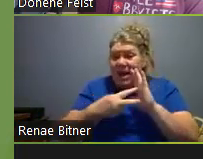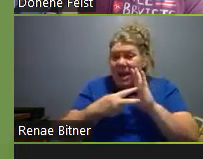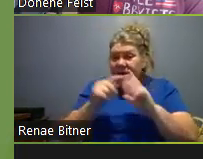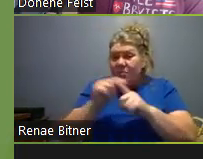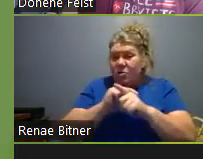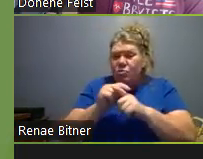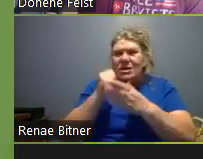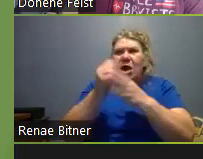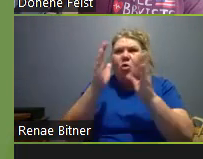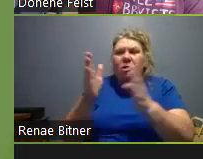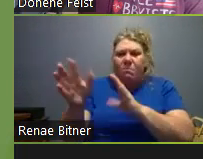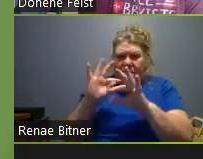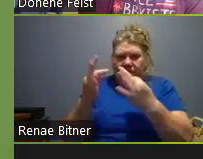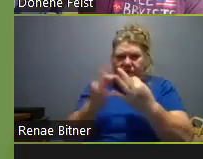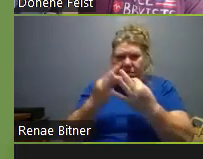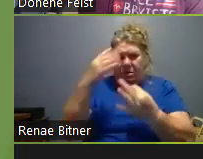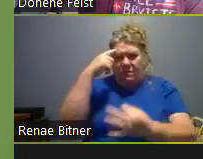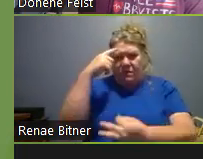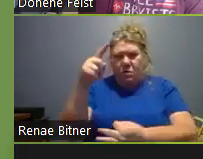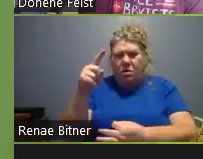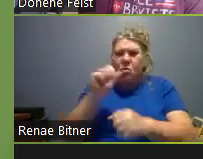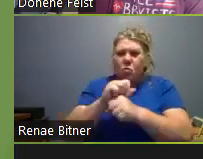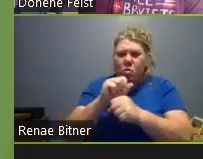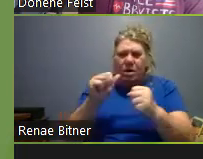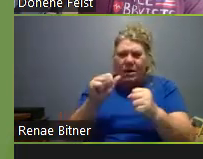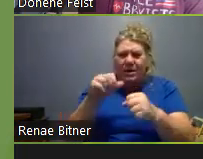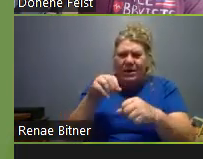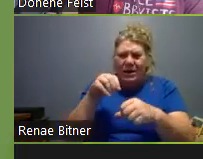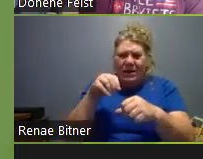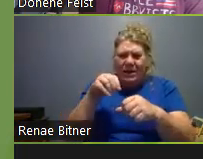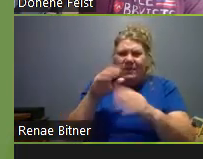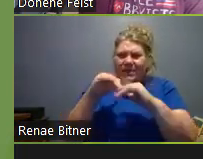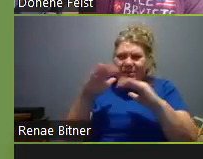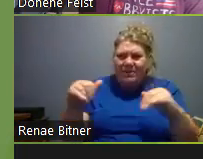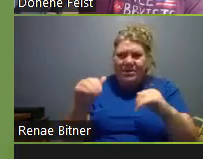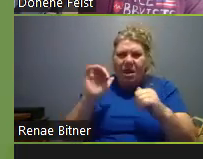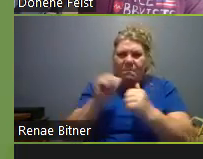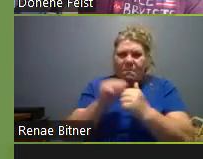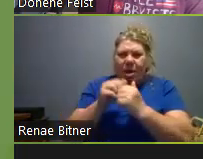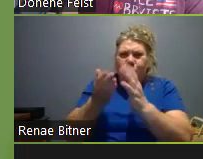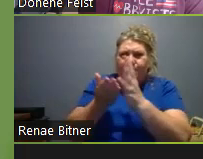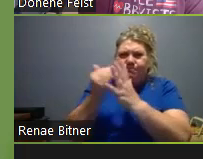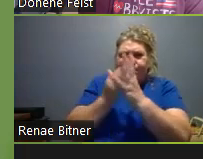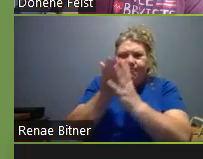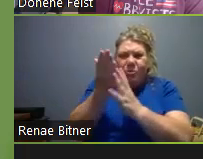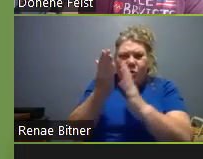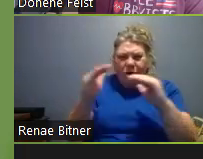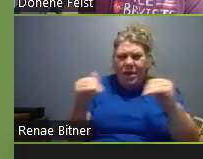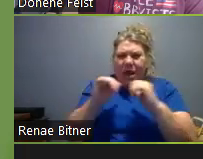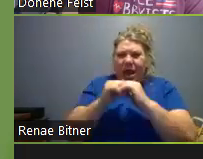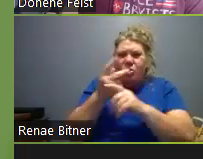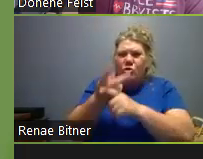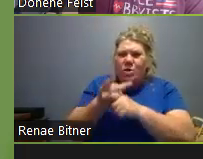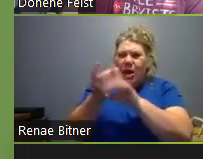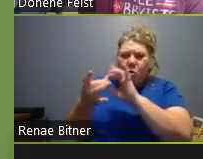help prepare families for working within systems, how to navigate those systems, how to do care